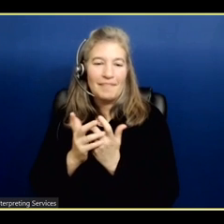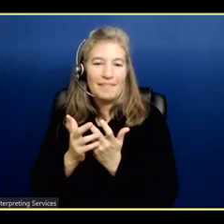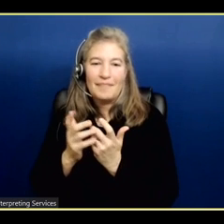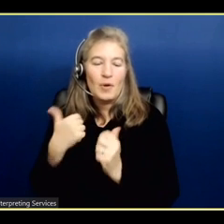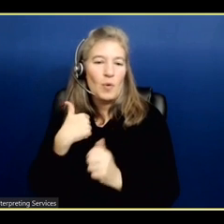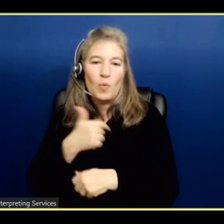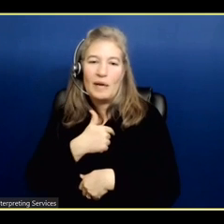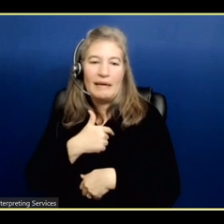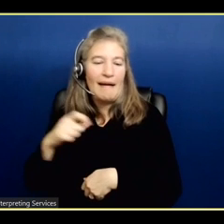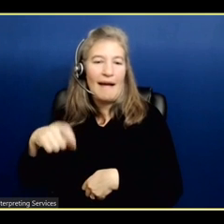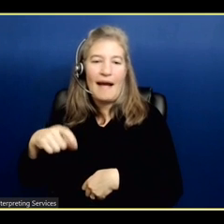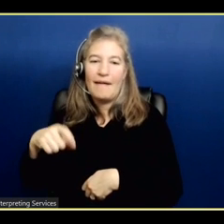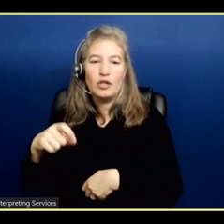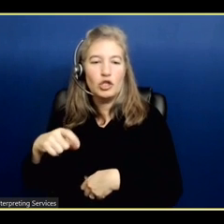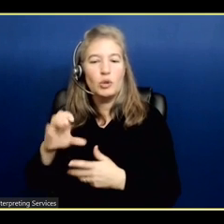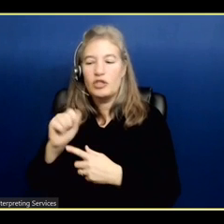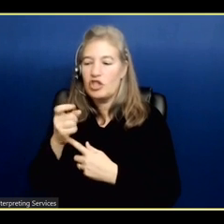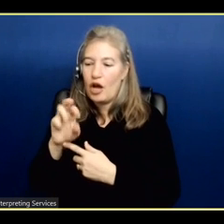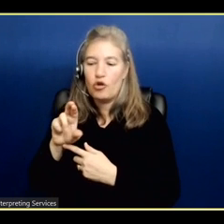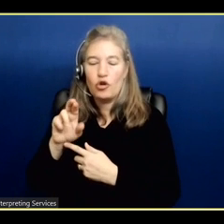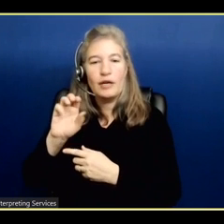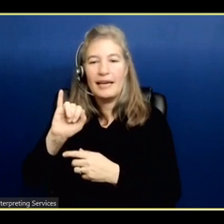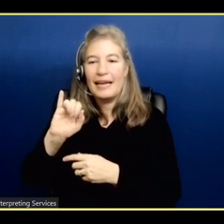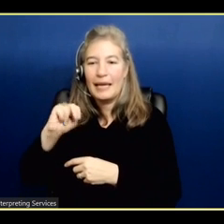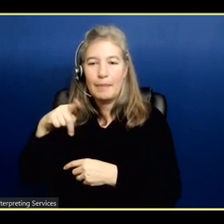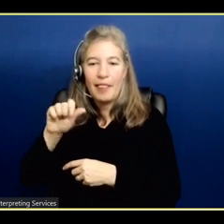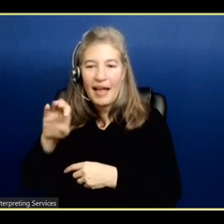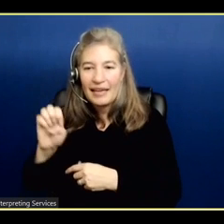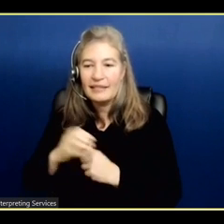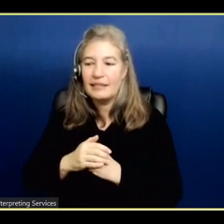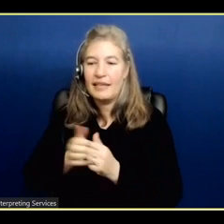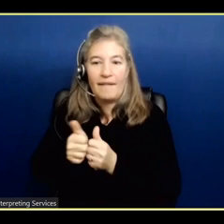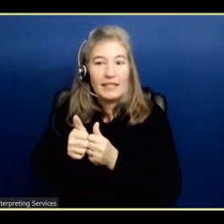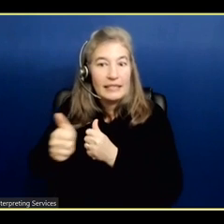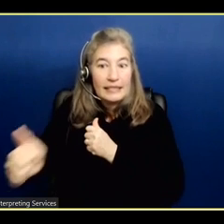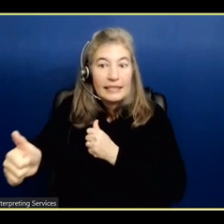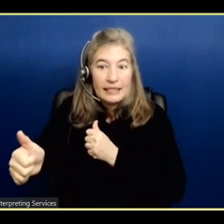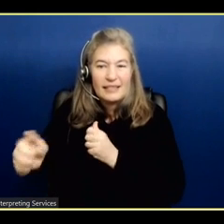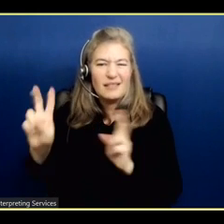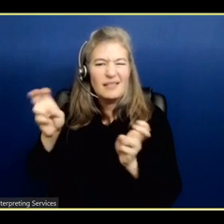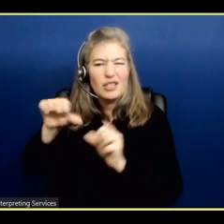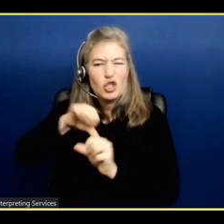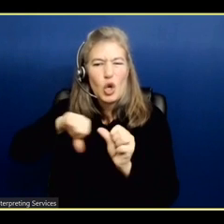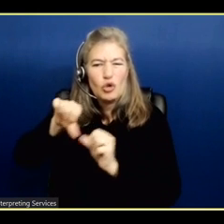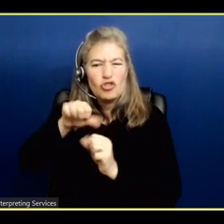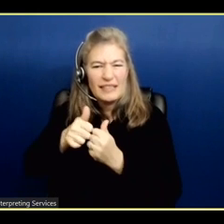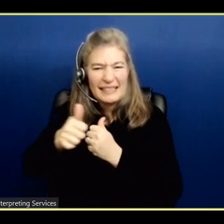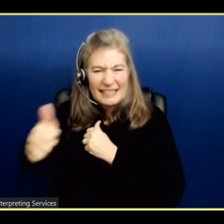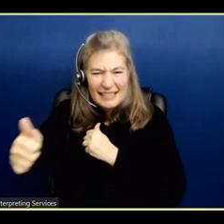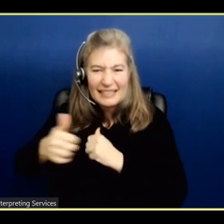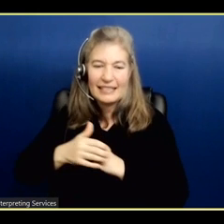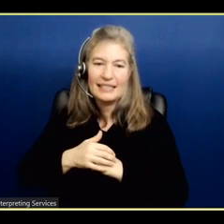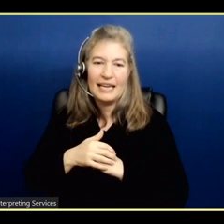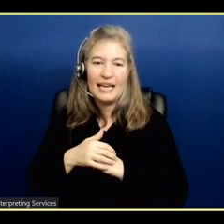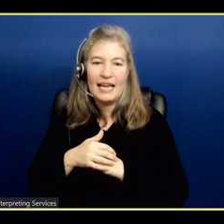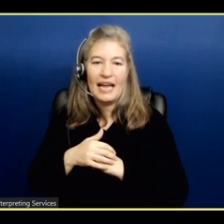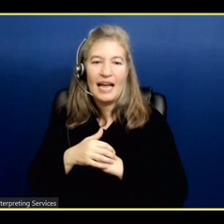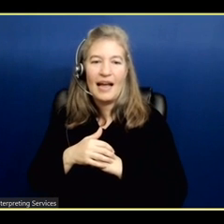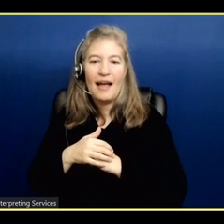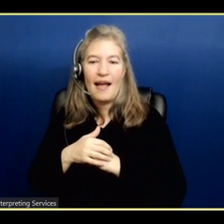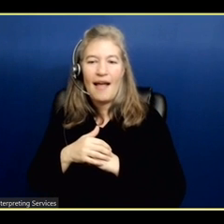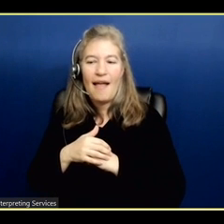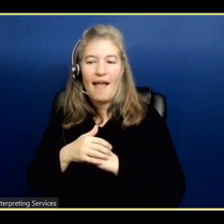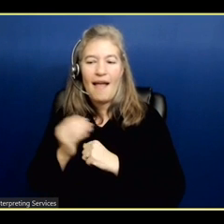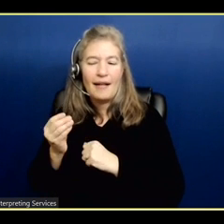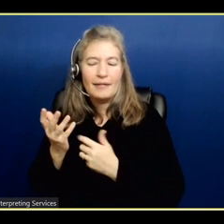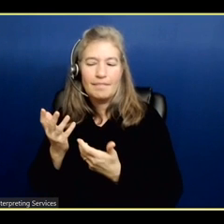It's also super important that we communicate quickly, even if the executable plan is not perfect. Our